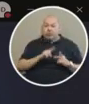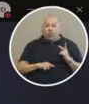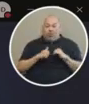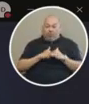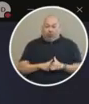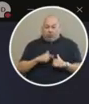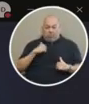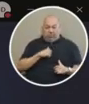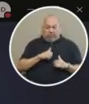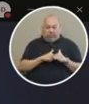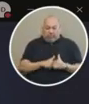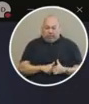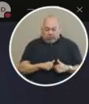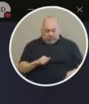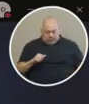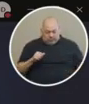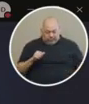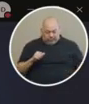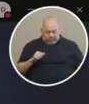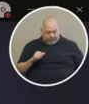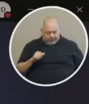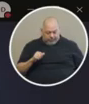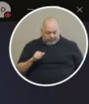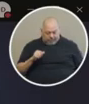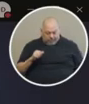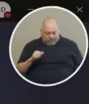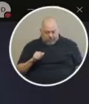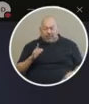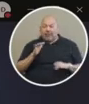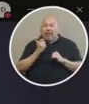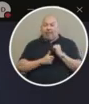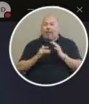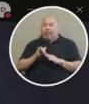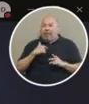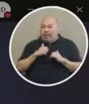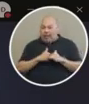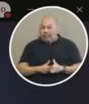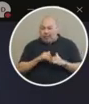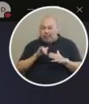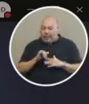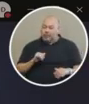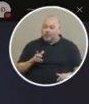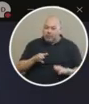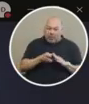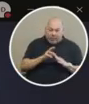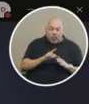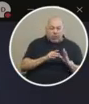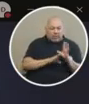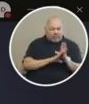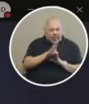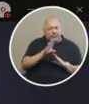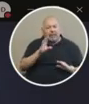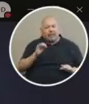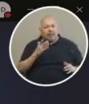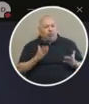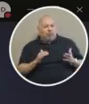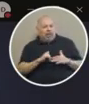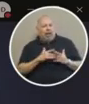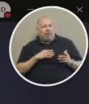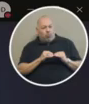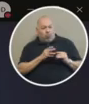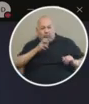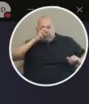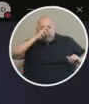enforcement, we'll continue to enforce. As far as the health directives that he's reviewing and developing, it's probably going to have